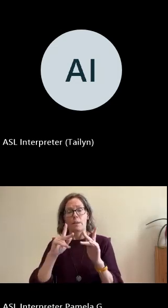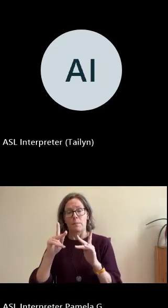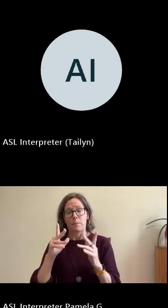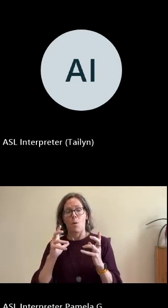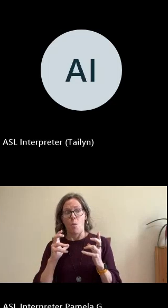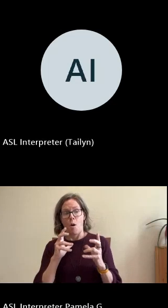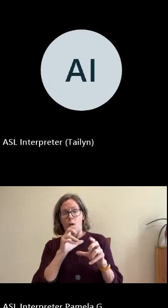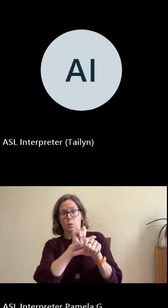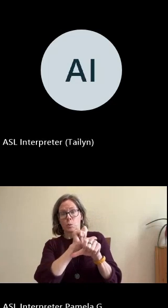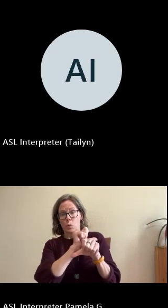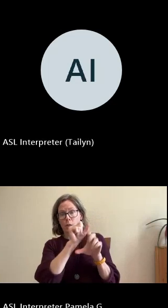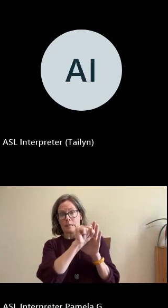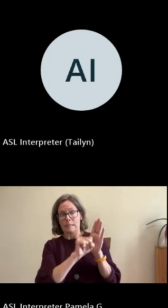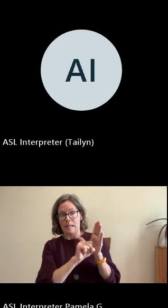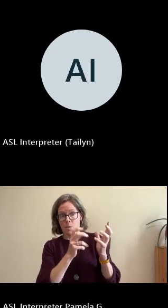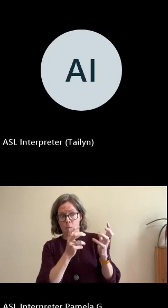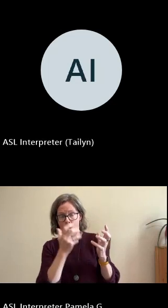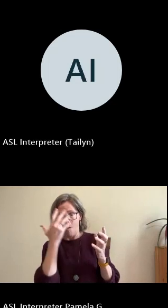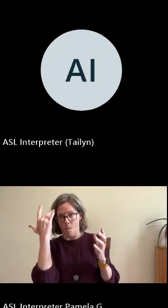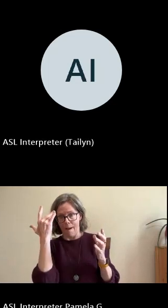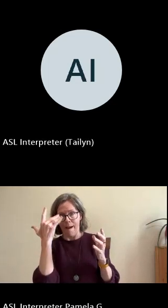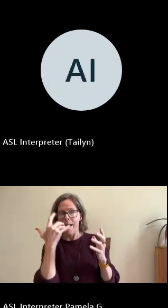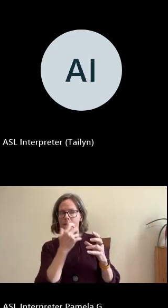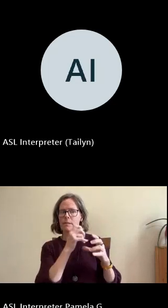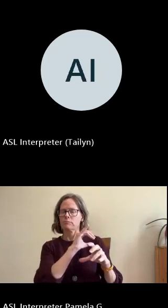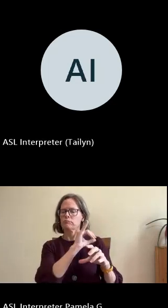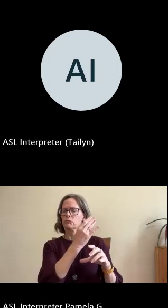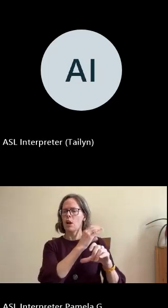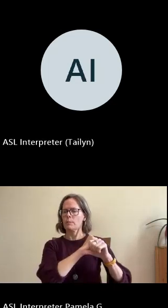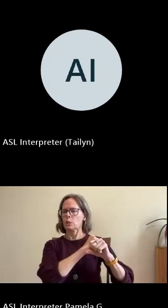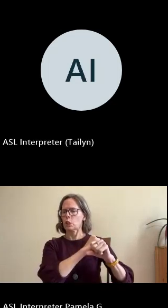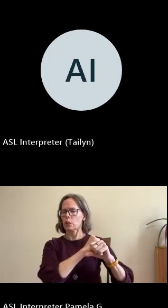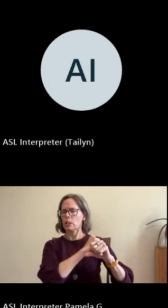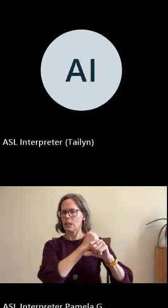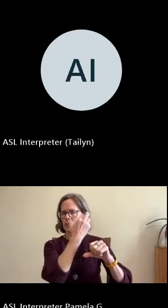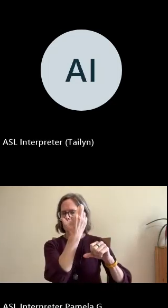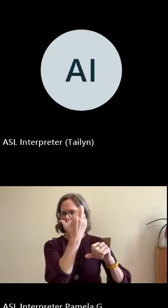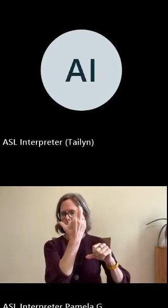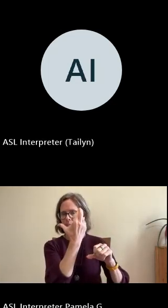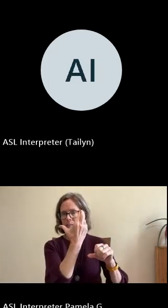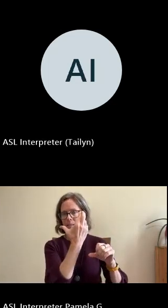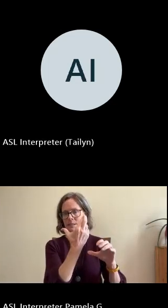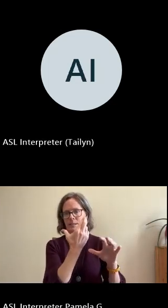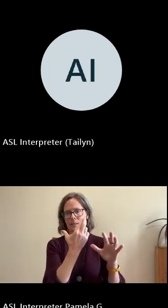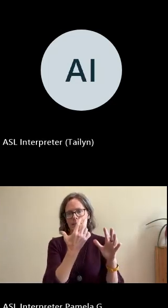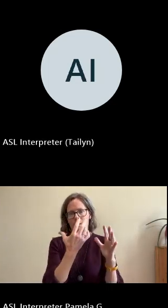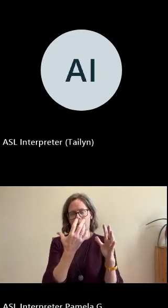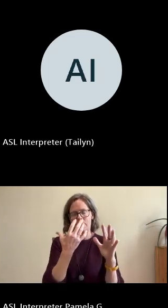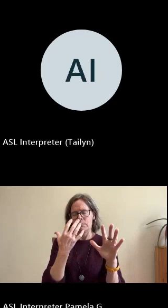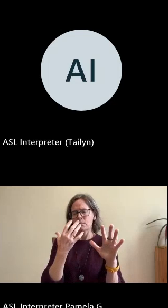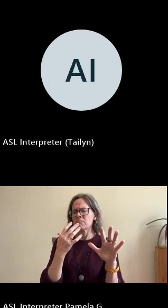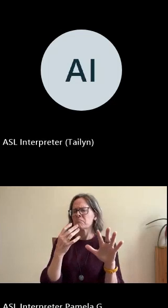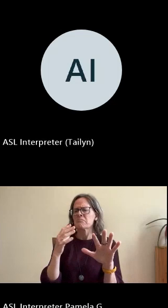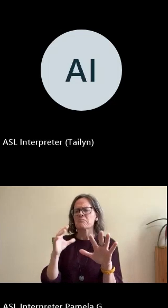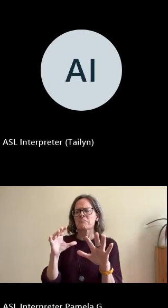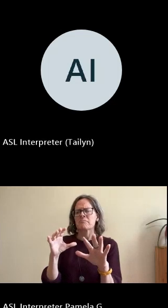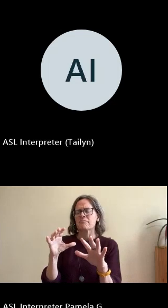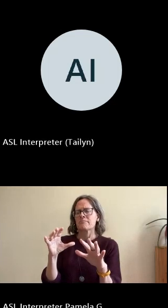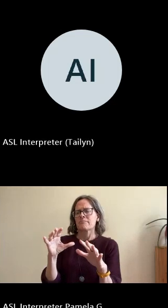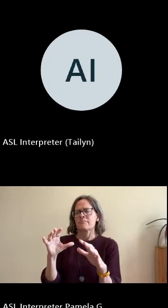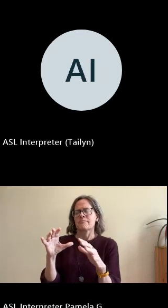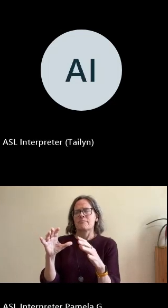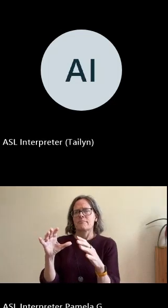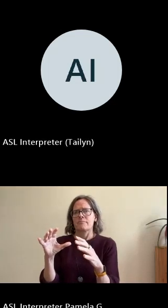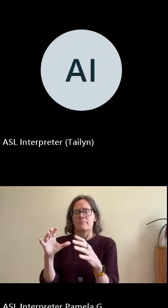talking to new workers, it'll be for kind of job security purposes. And I don't mean to say things over and over again,